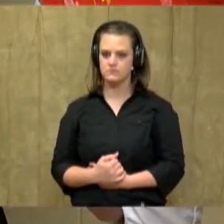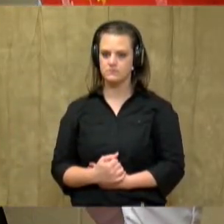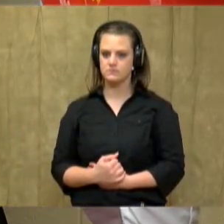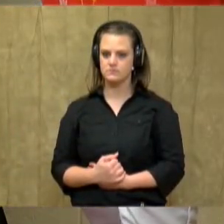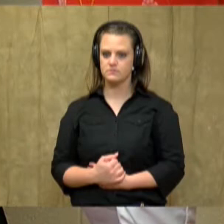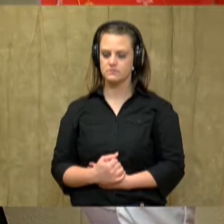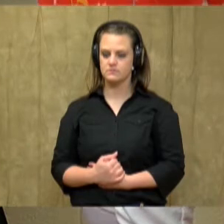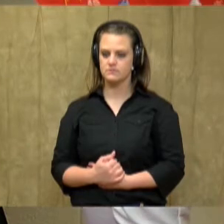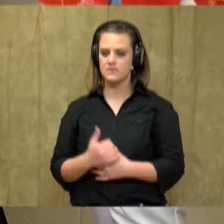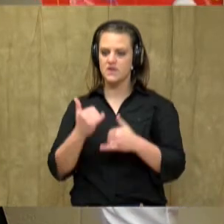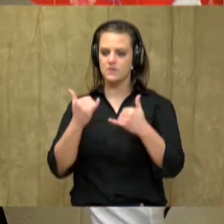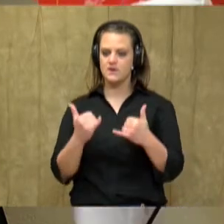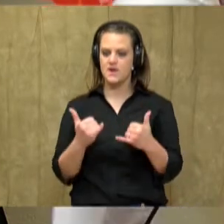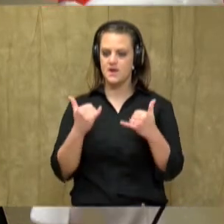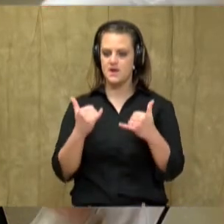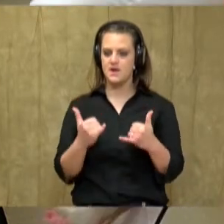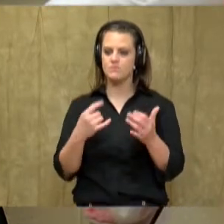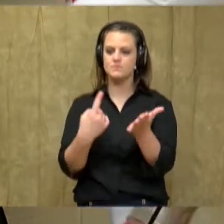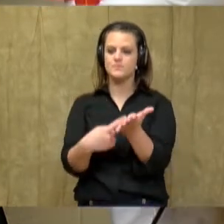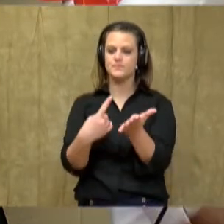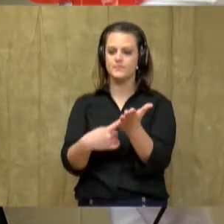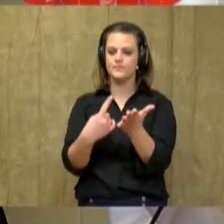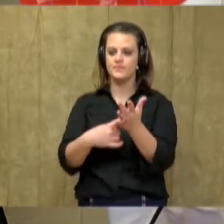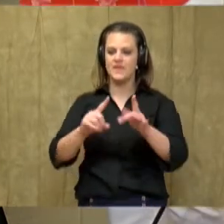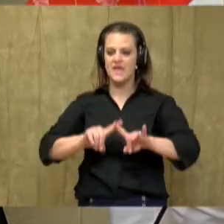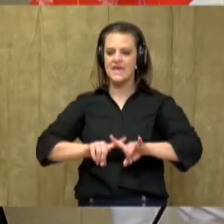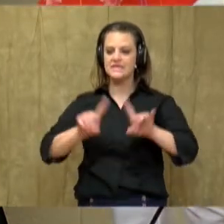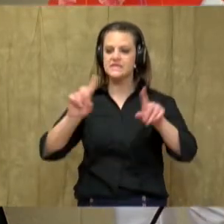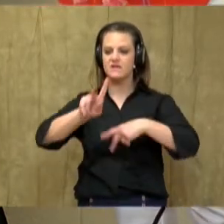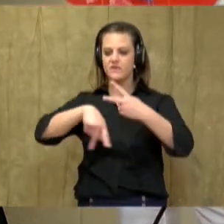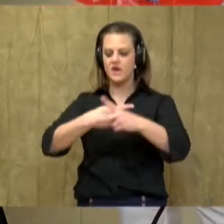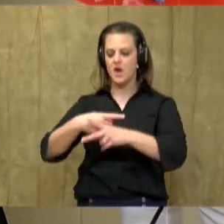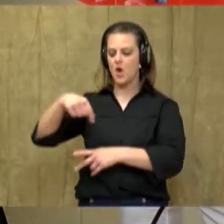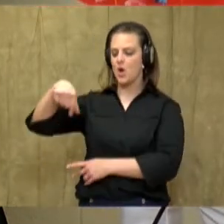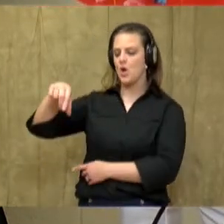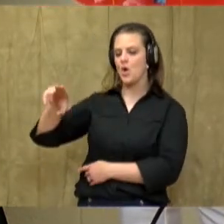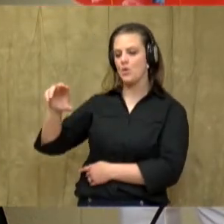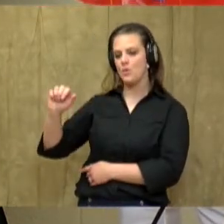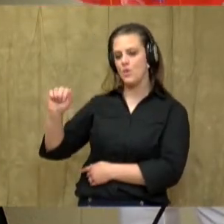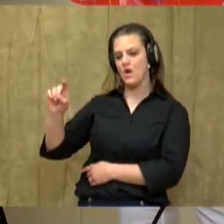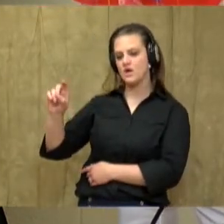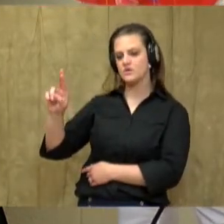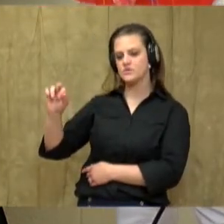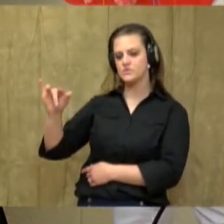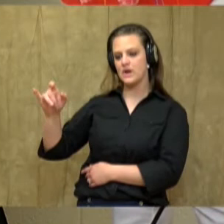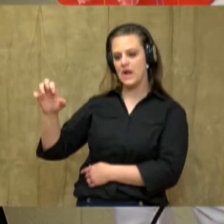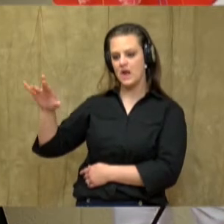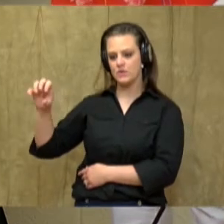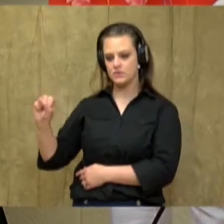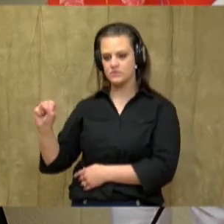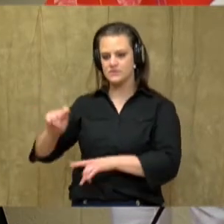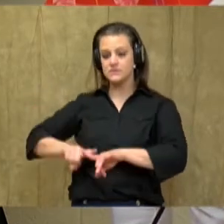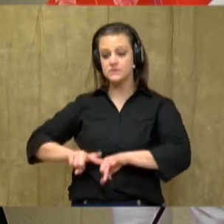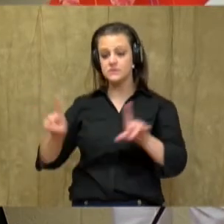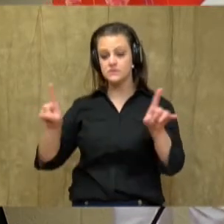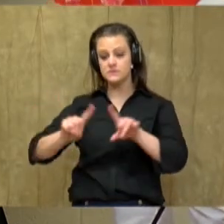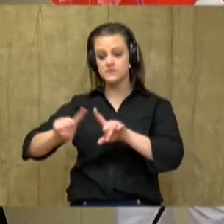All right, so now let's talk about the different types of quadrilaterals. There's lots of